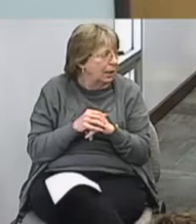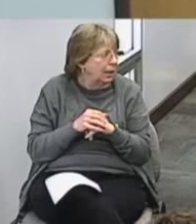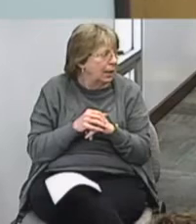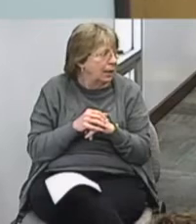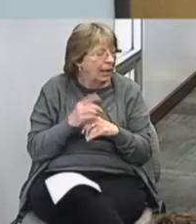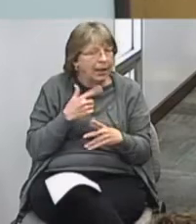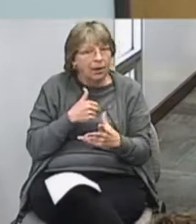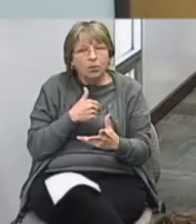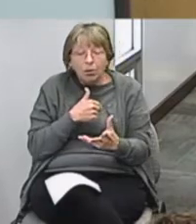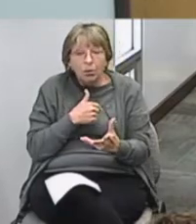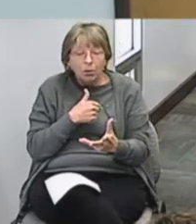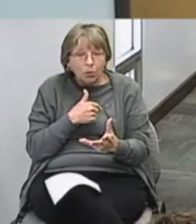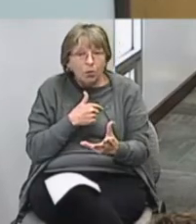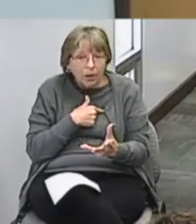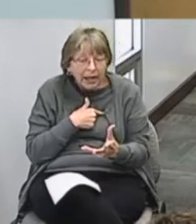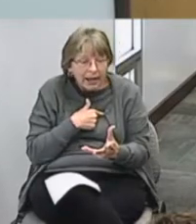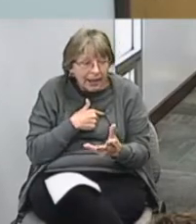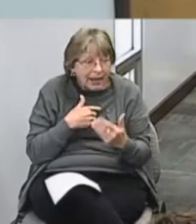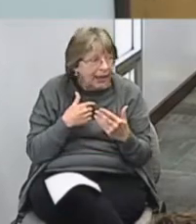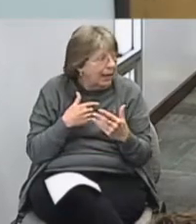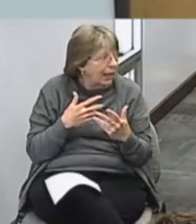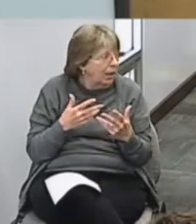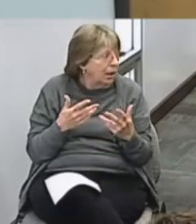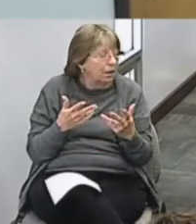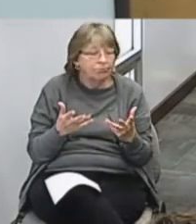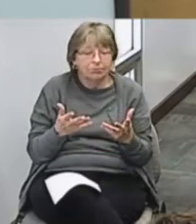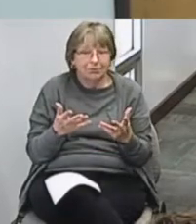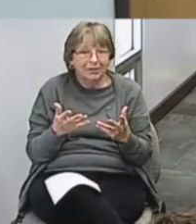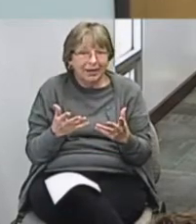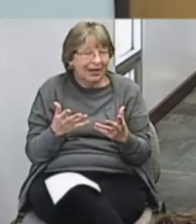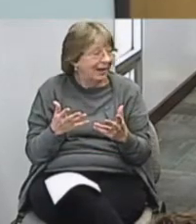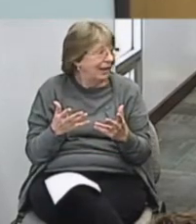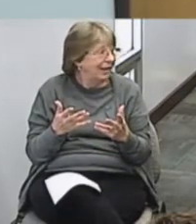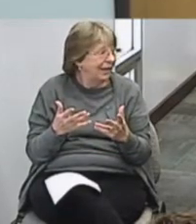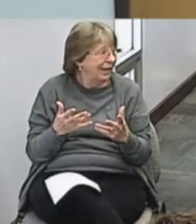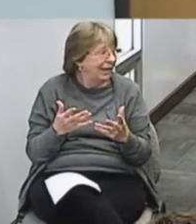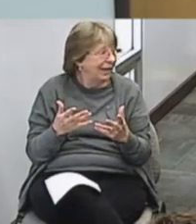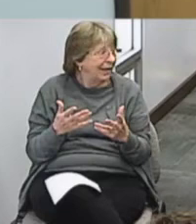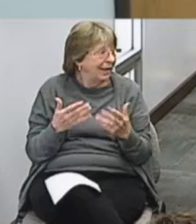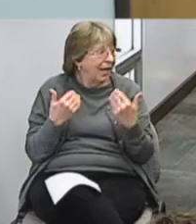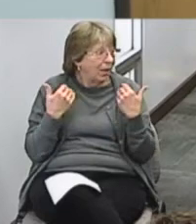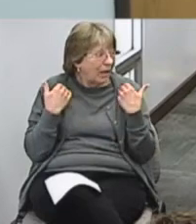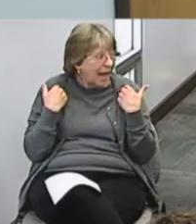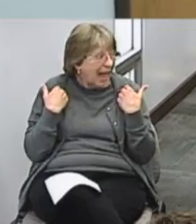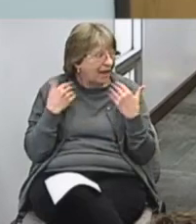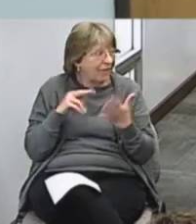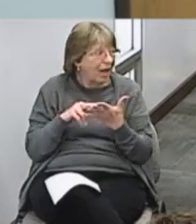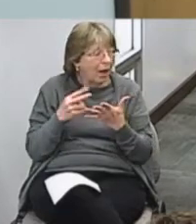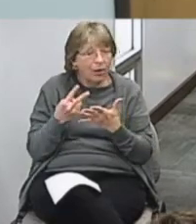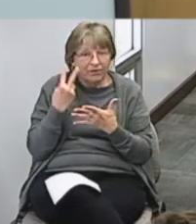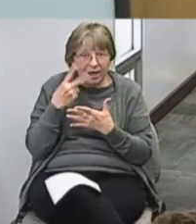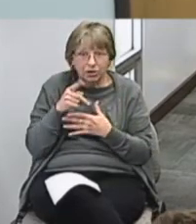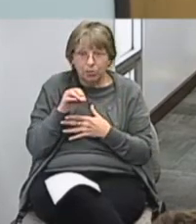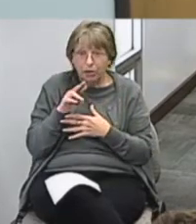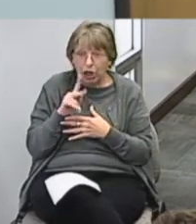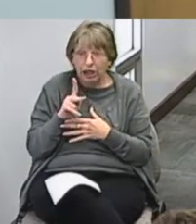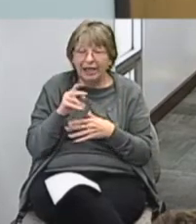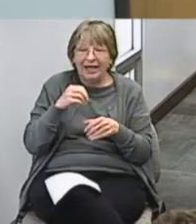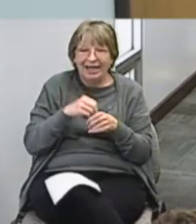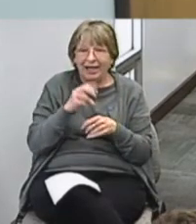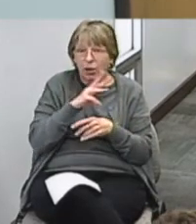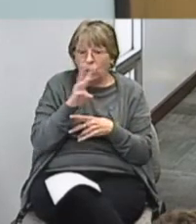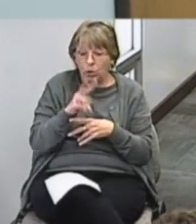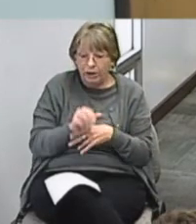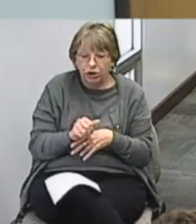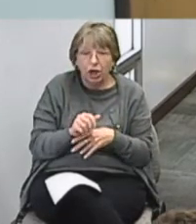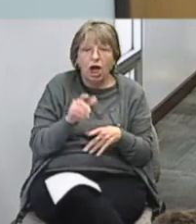We actually had a chance to, and so there is a Chester Lewis Reflection Park in Wichita, Kansas, that just